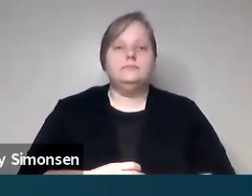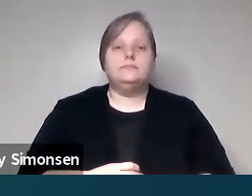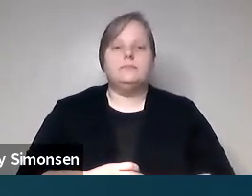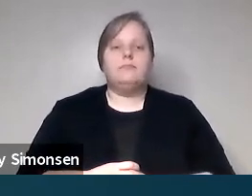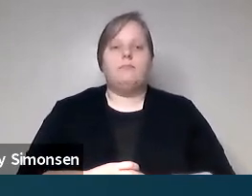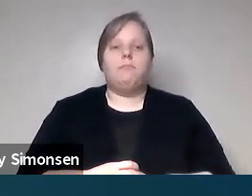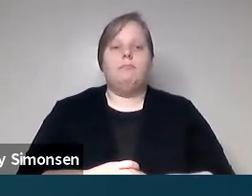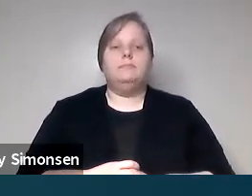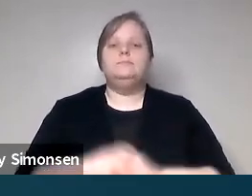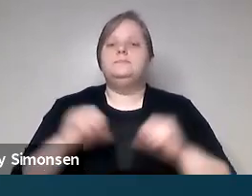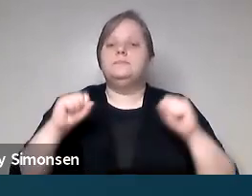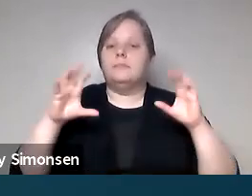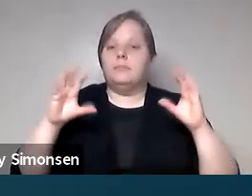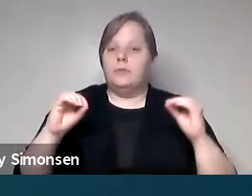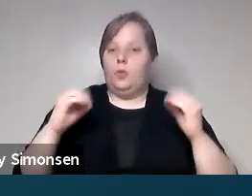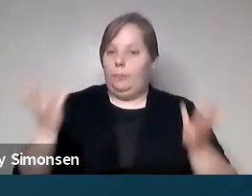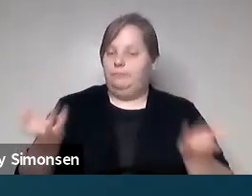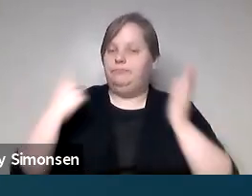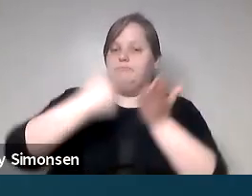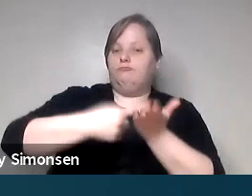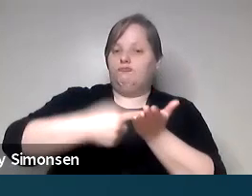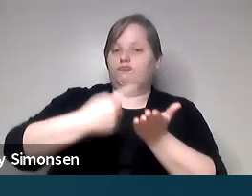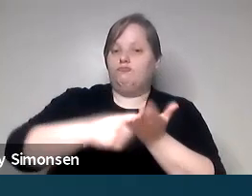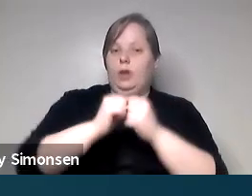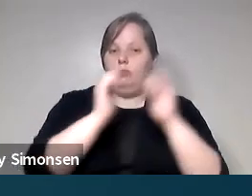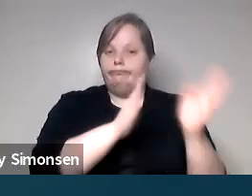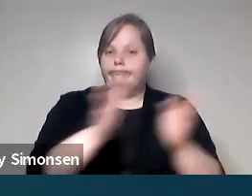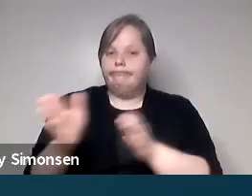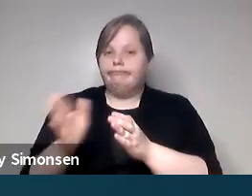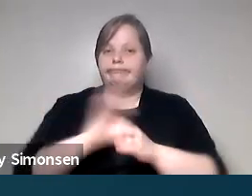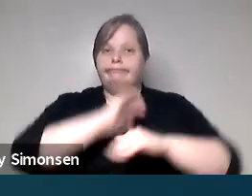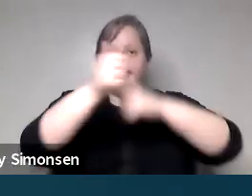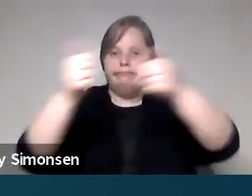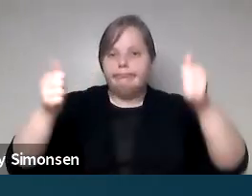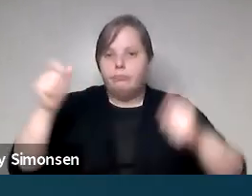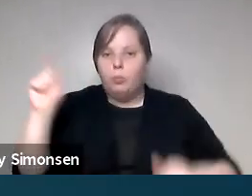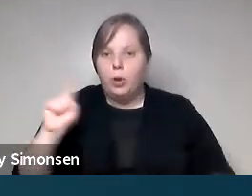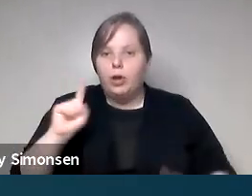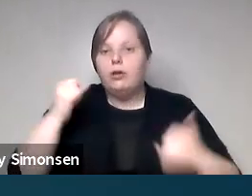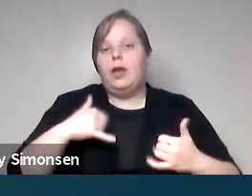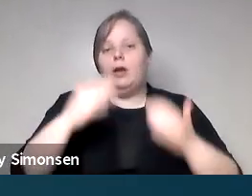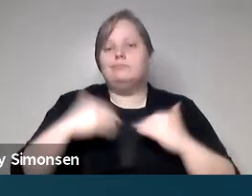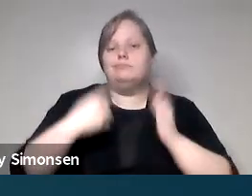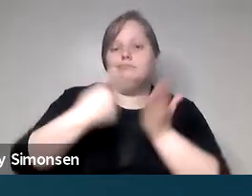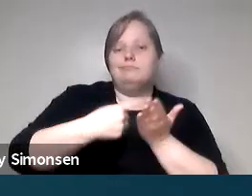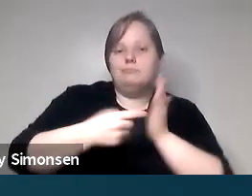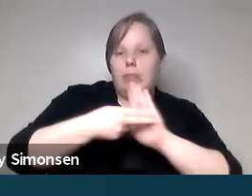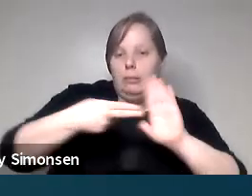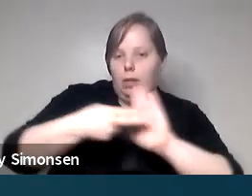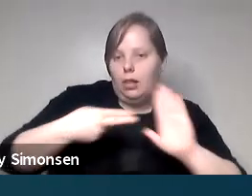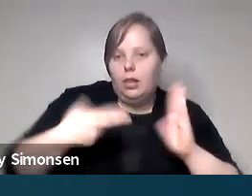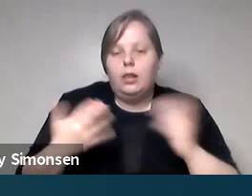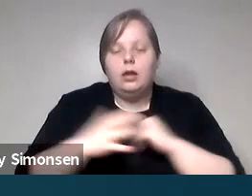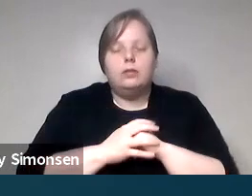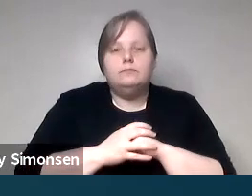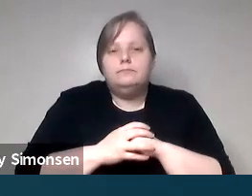So we've talked about organization and placement. Let's talk about the labels now. What can we use for